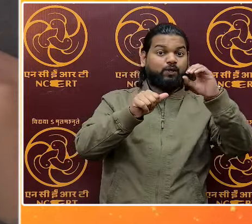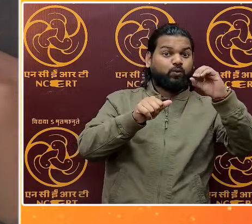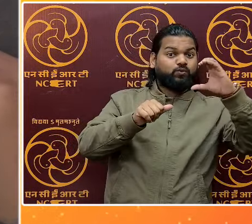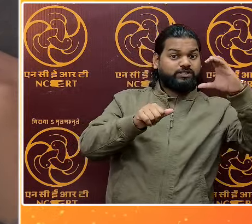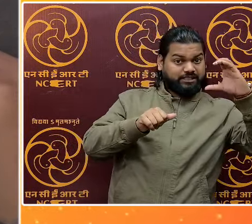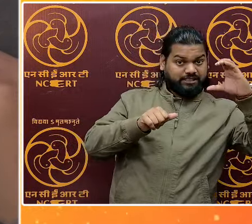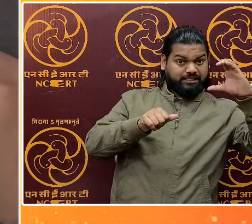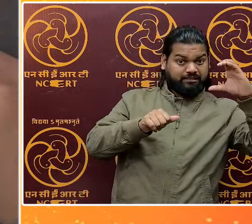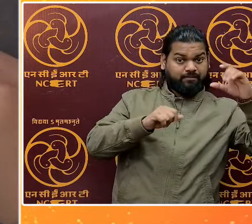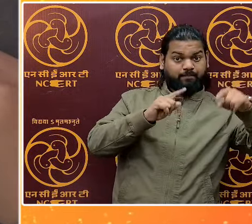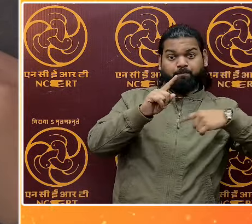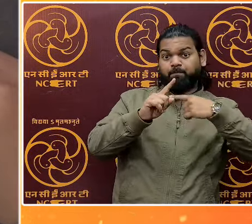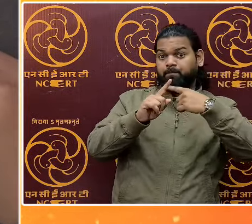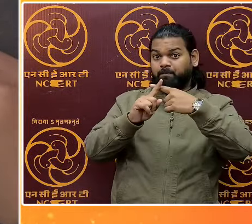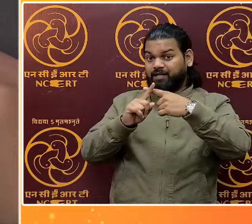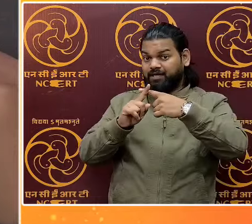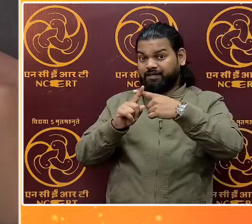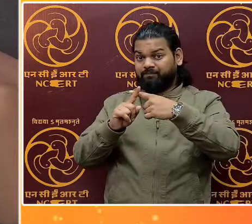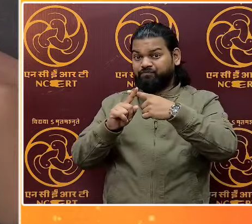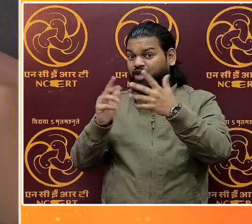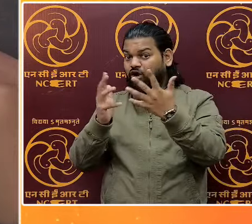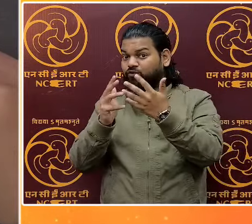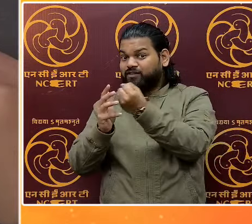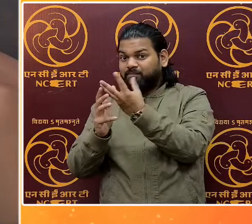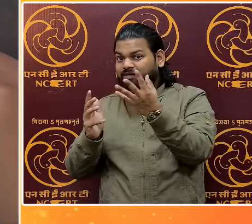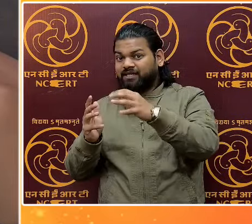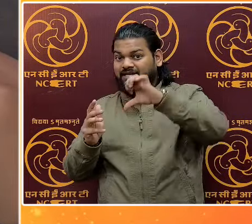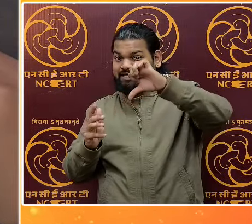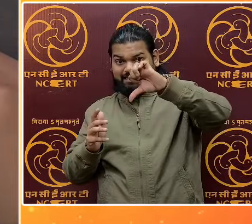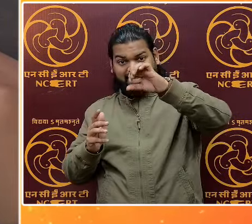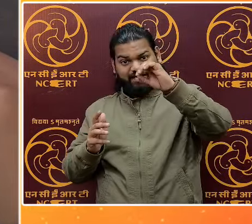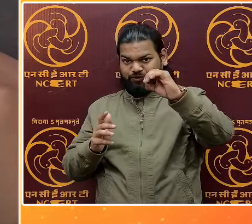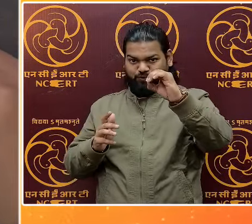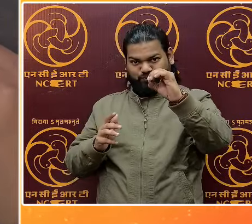angle AOC is how much? That's 90 degree.